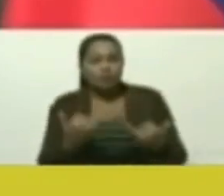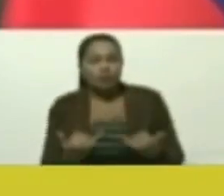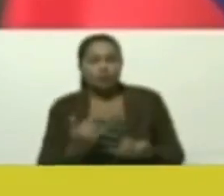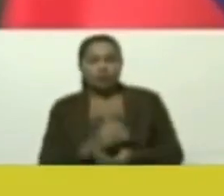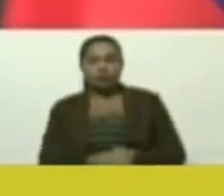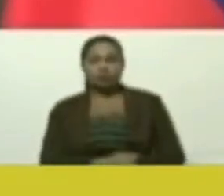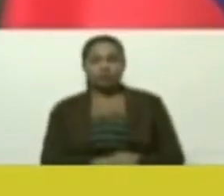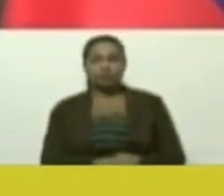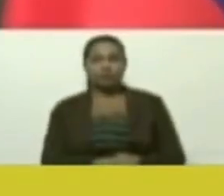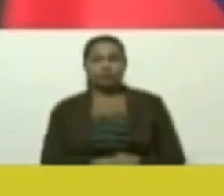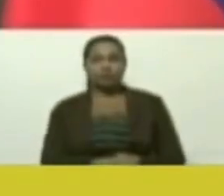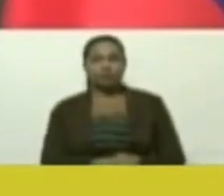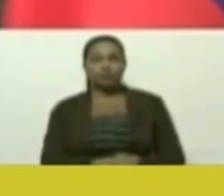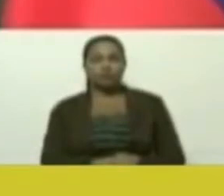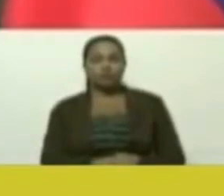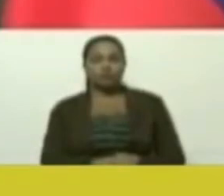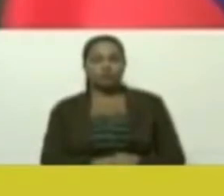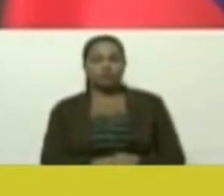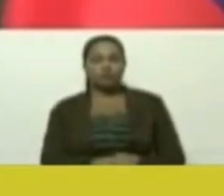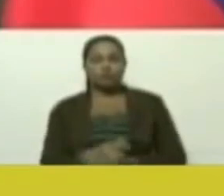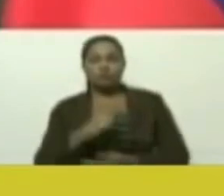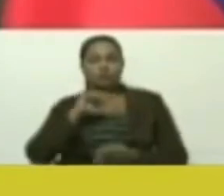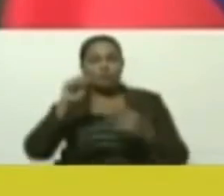taking the steps that takes us